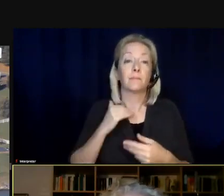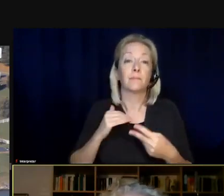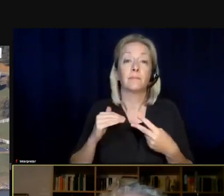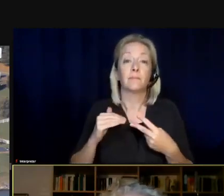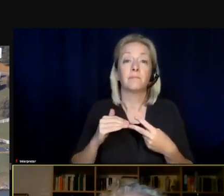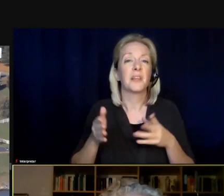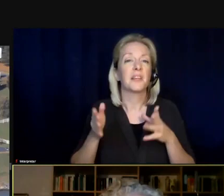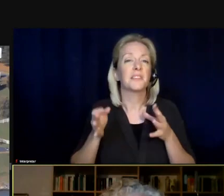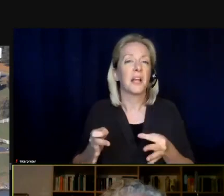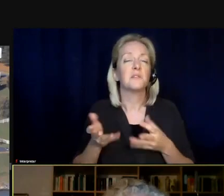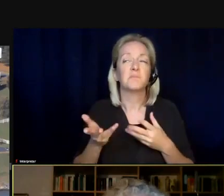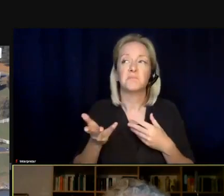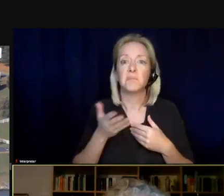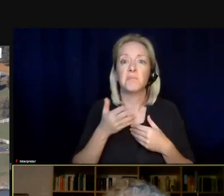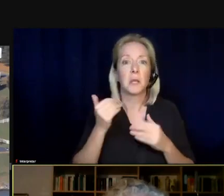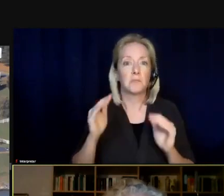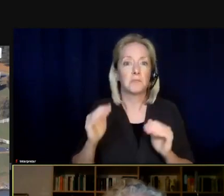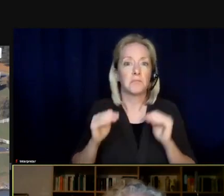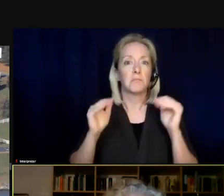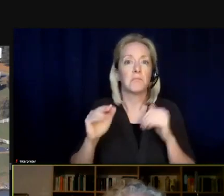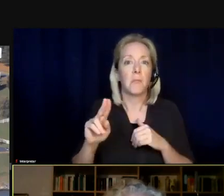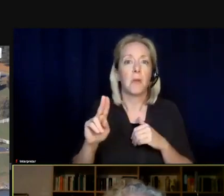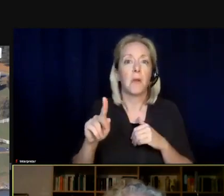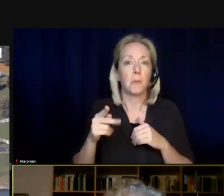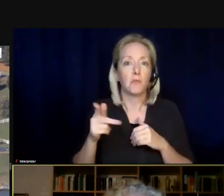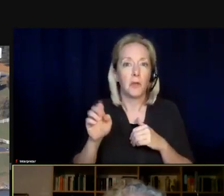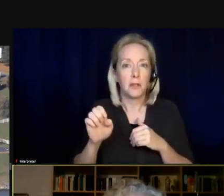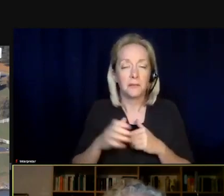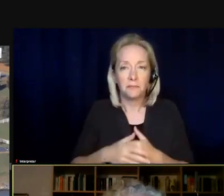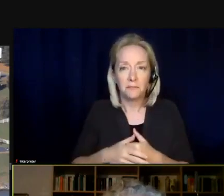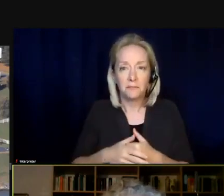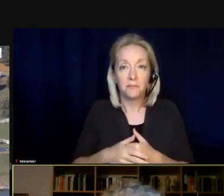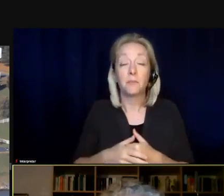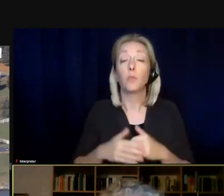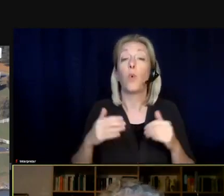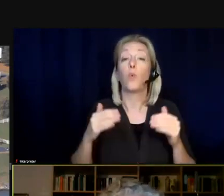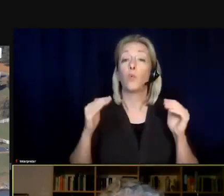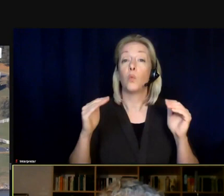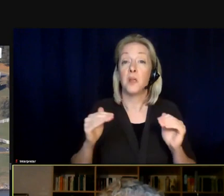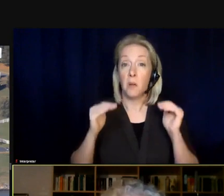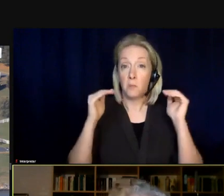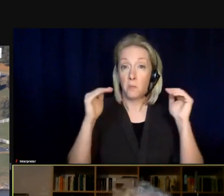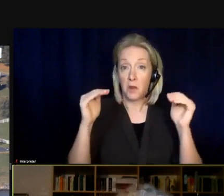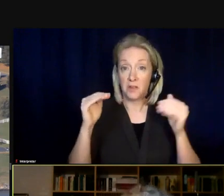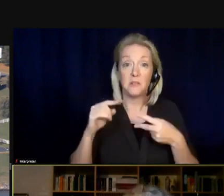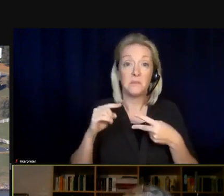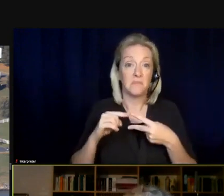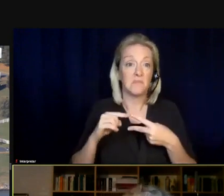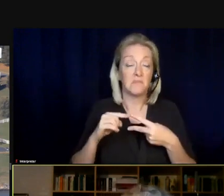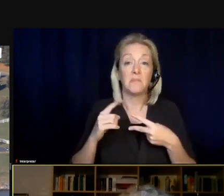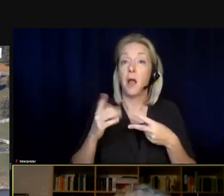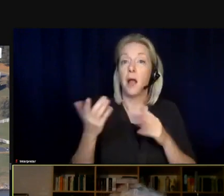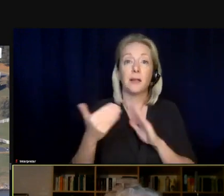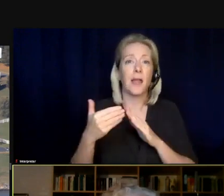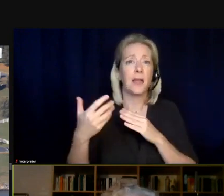we decided, well, we better upgrade it. So we upgraded it one time, and that flew off